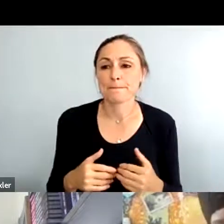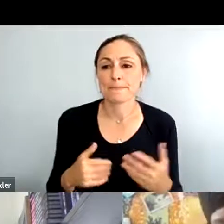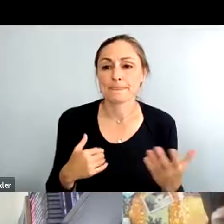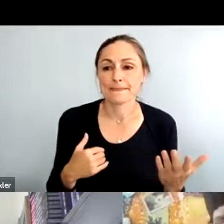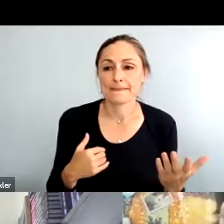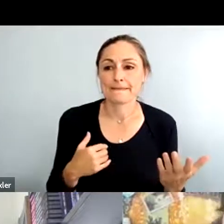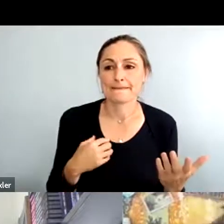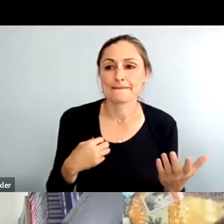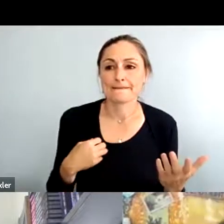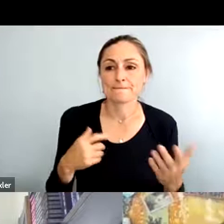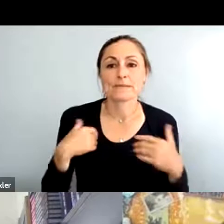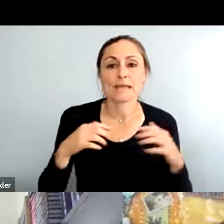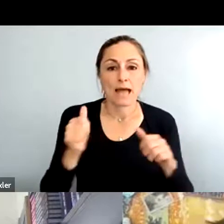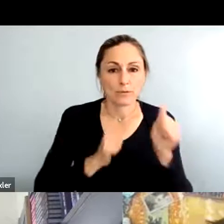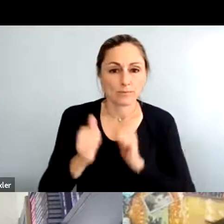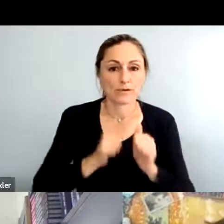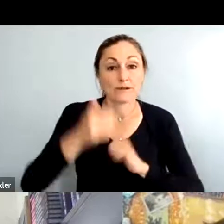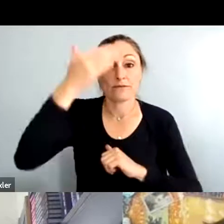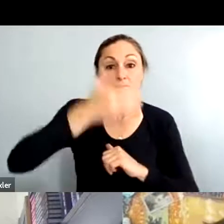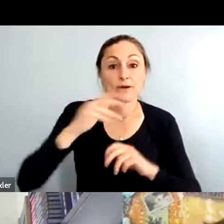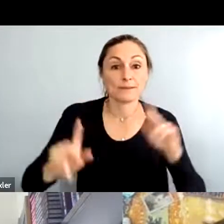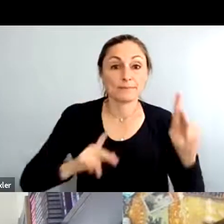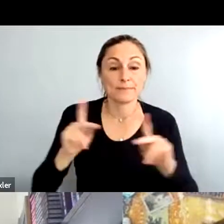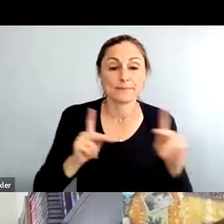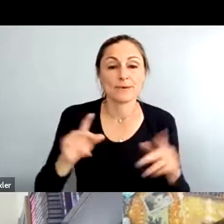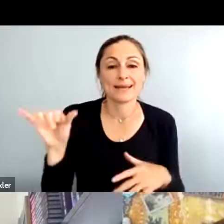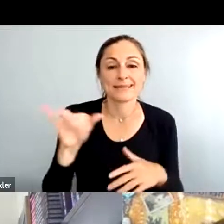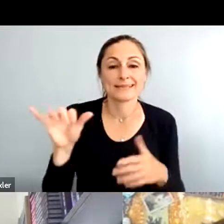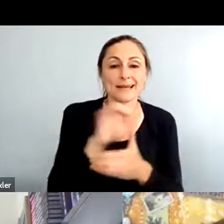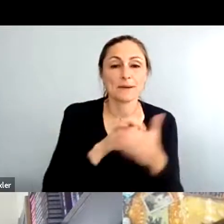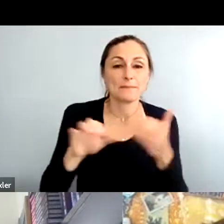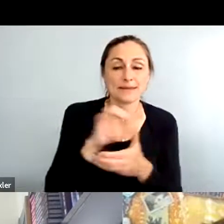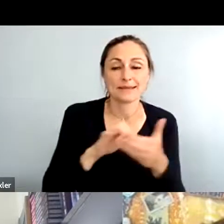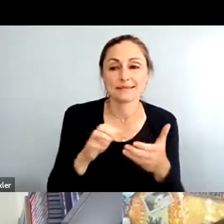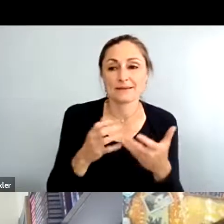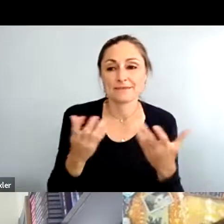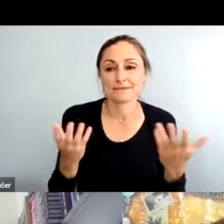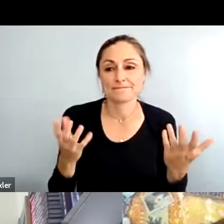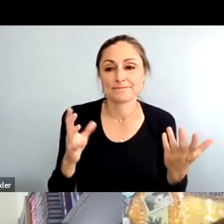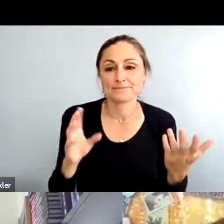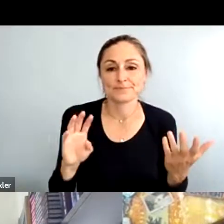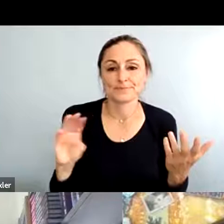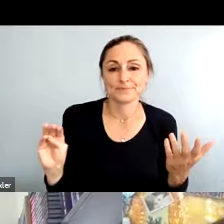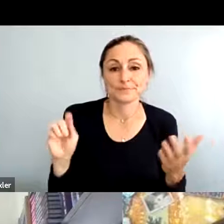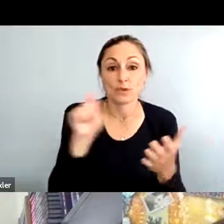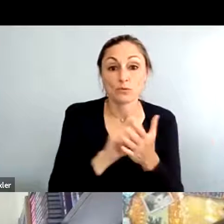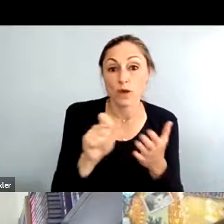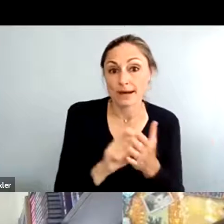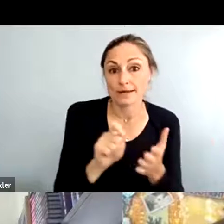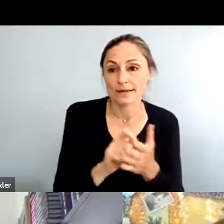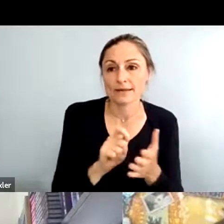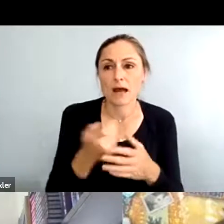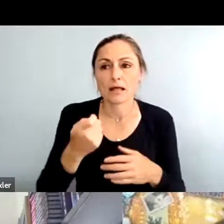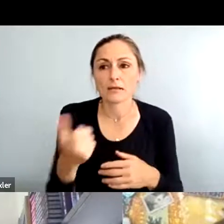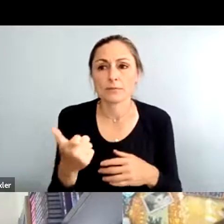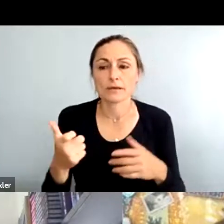essentially perform it in front of people. So it's sort of like a mix of like writing, but also a bit of like